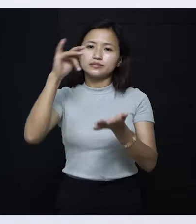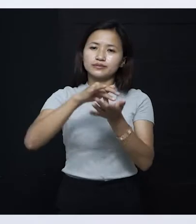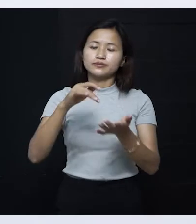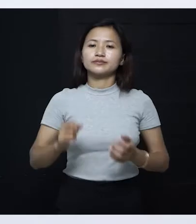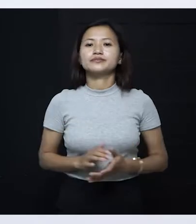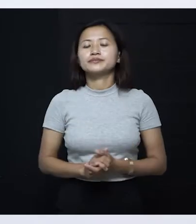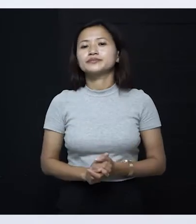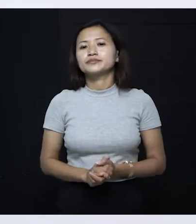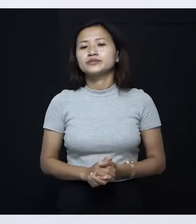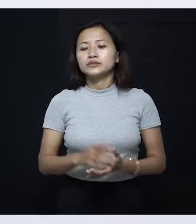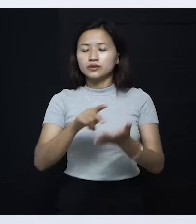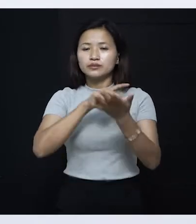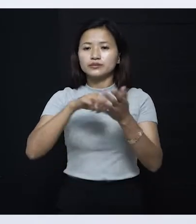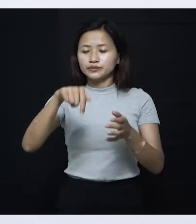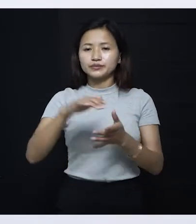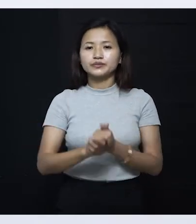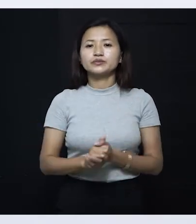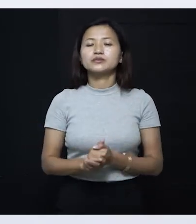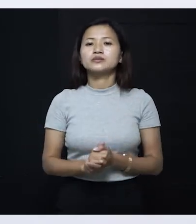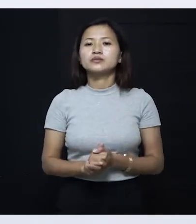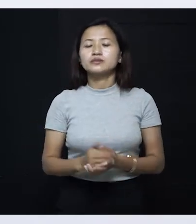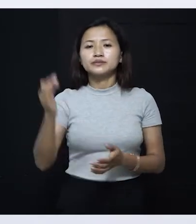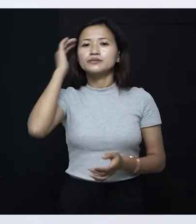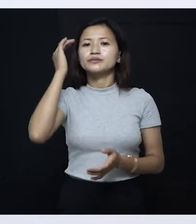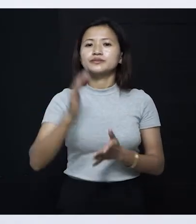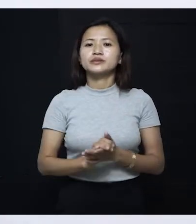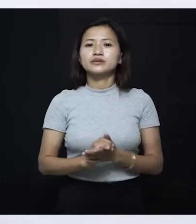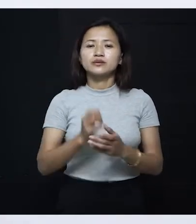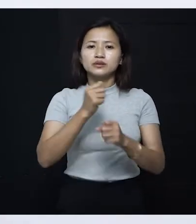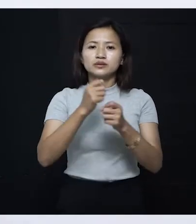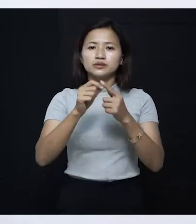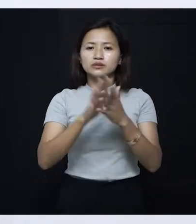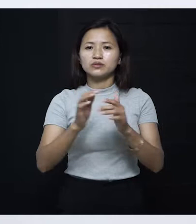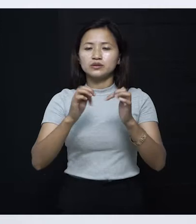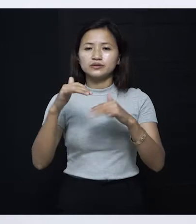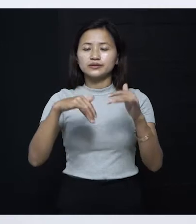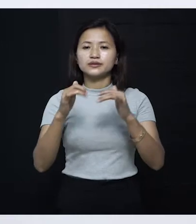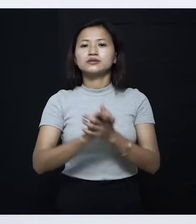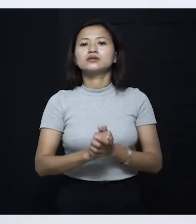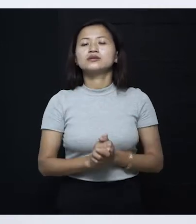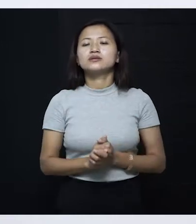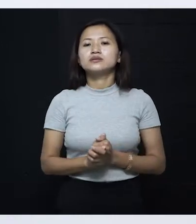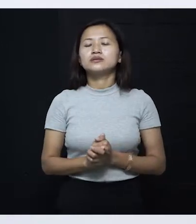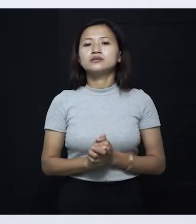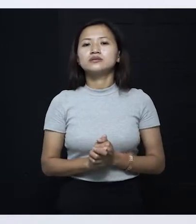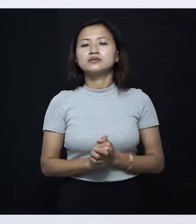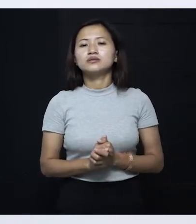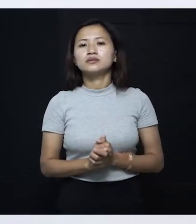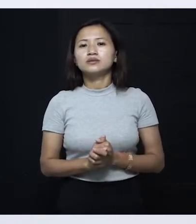okay. Then apart from this, again, we also know that geopolitically, okay, when you come to politics, that